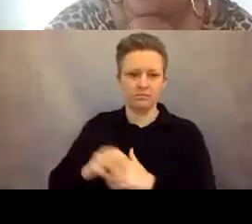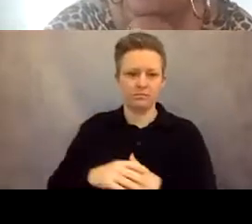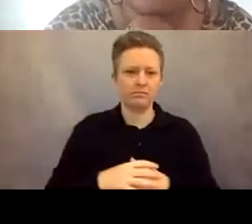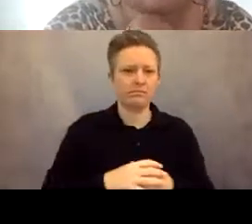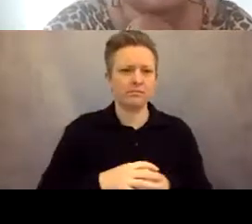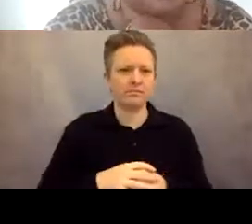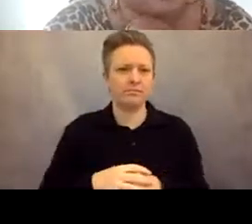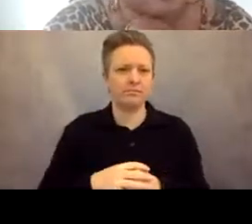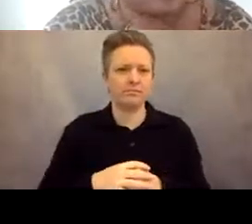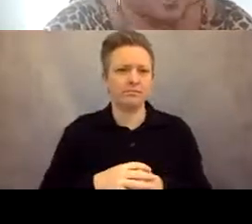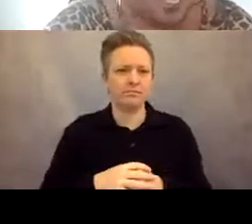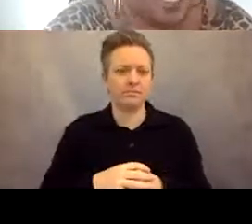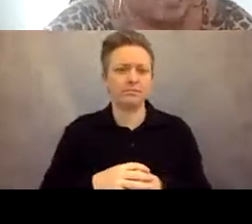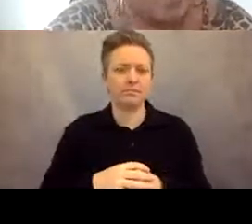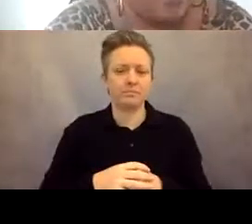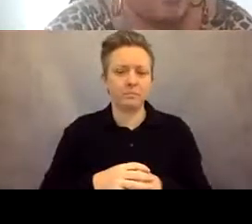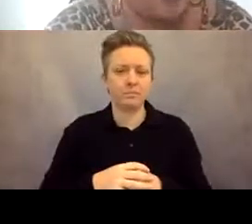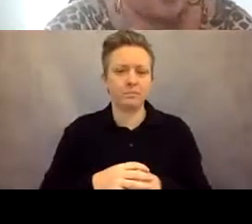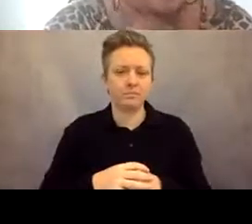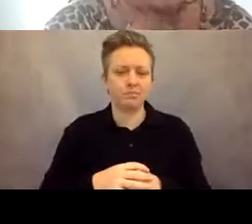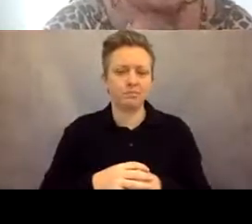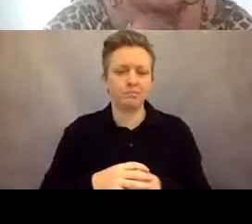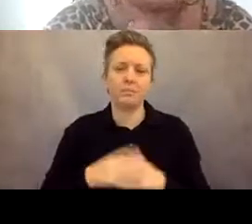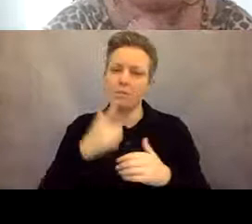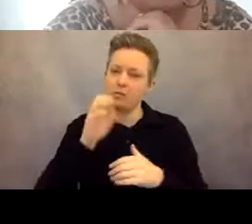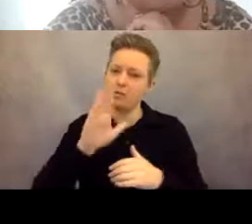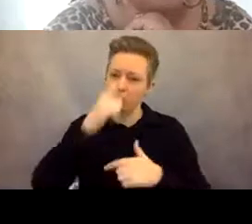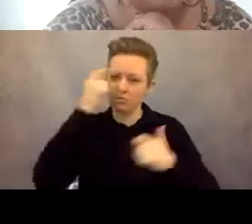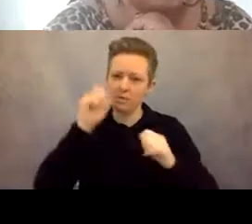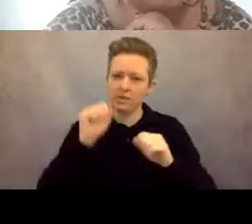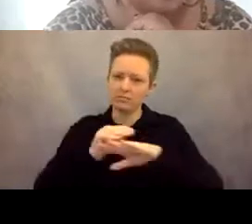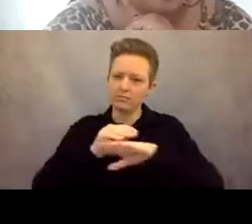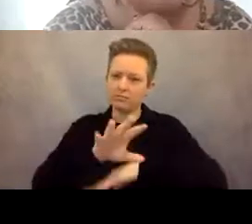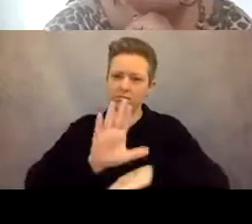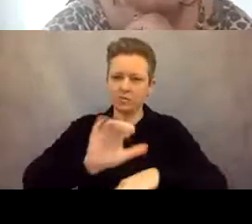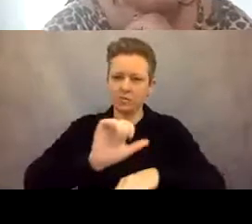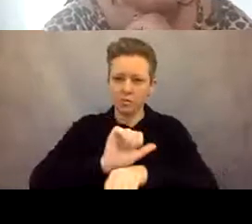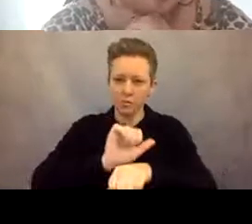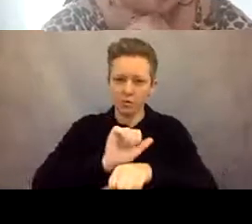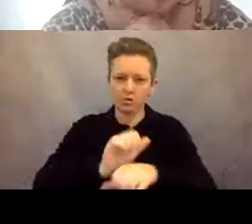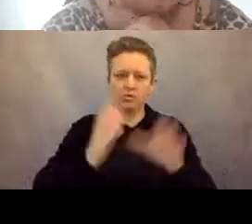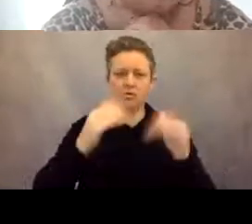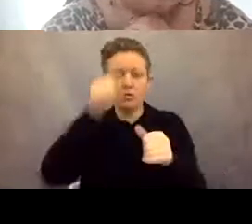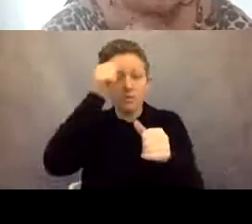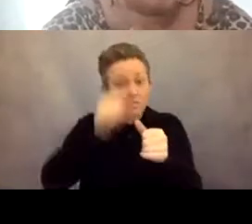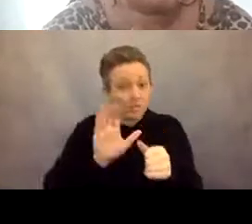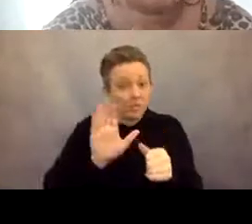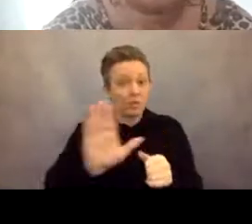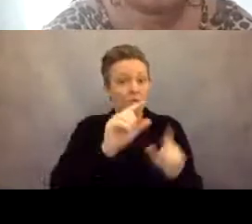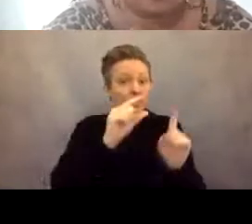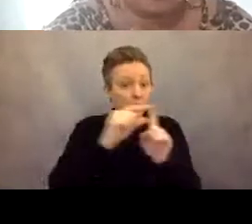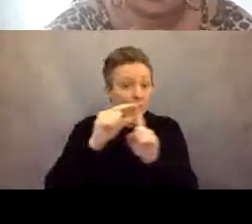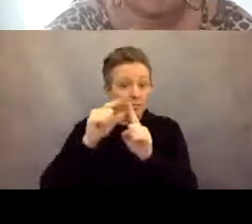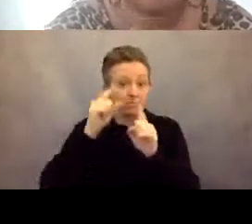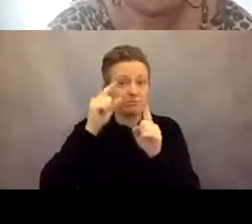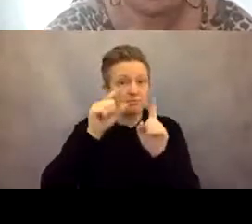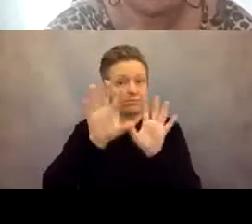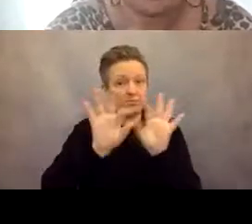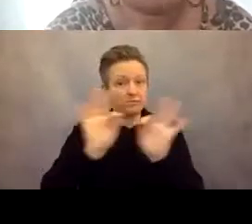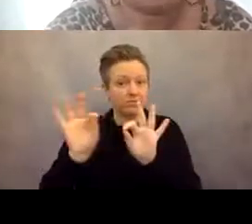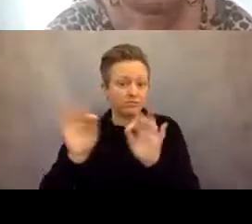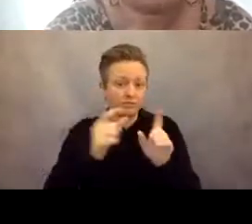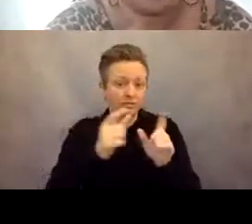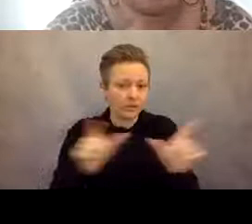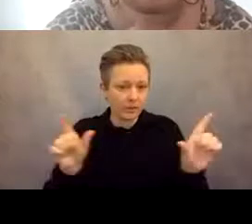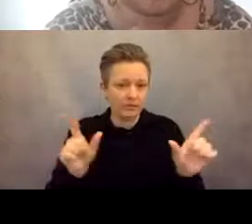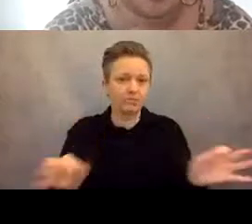Examine language and the histories behind language. Set some goals and remain thoughtful about follow-up. Don't fall into